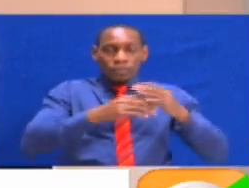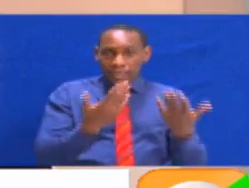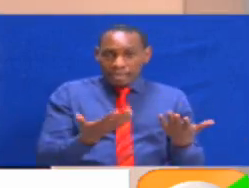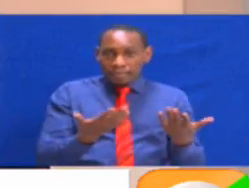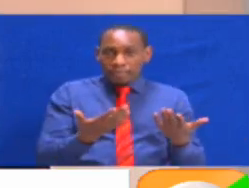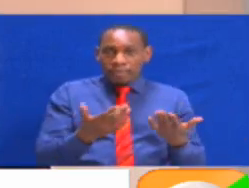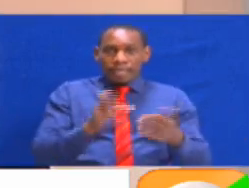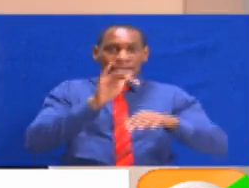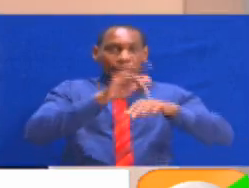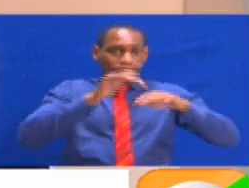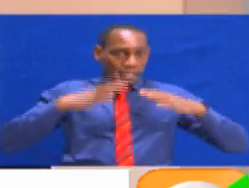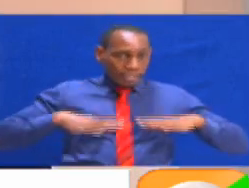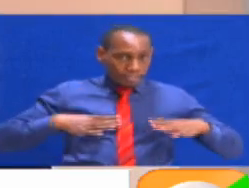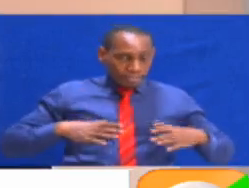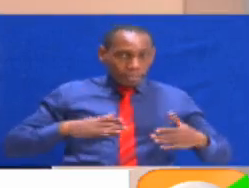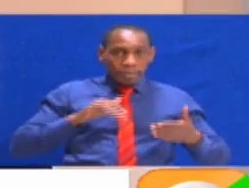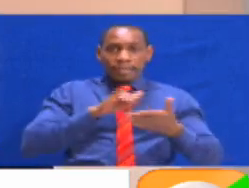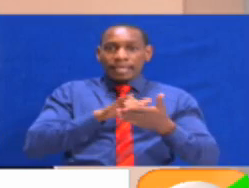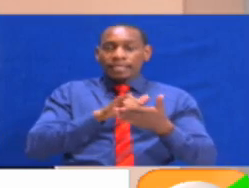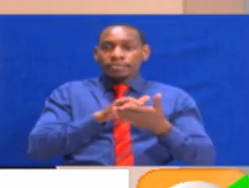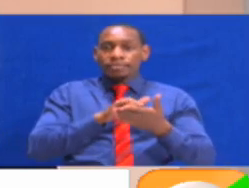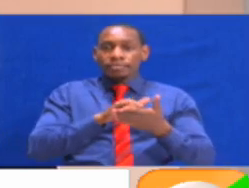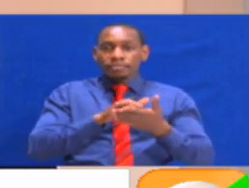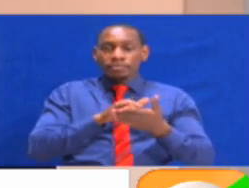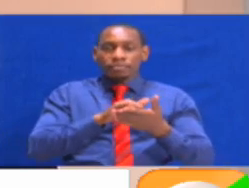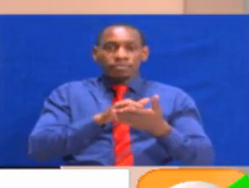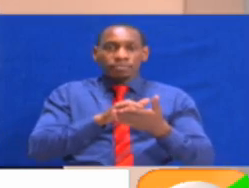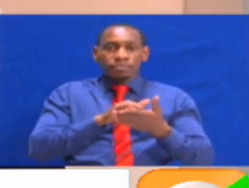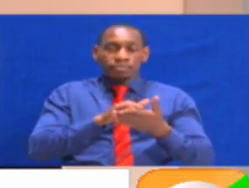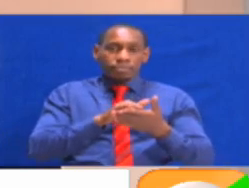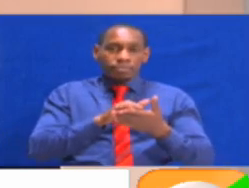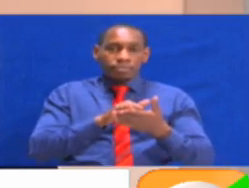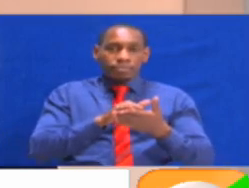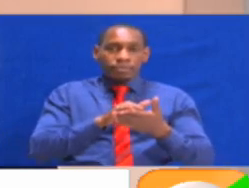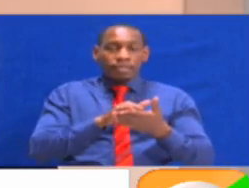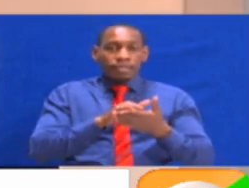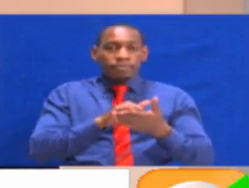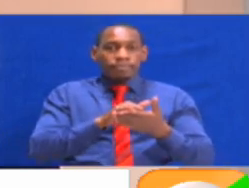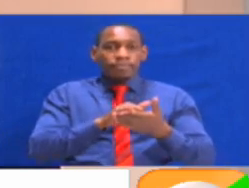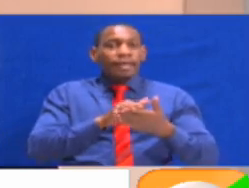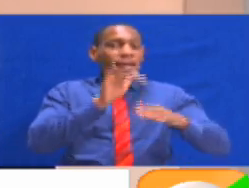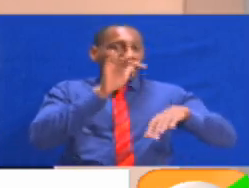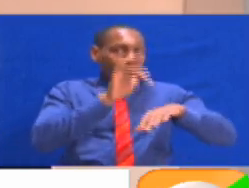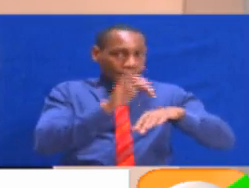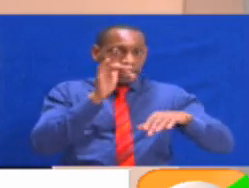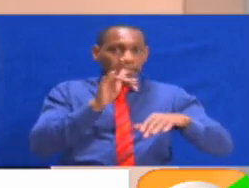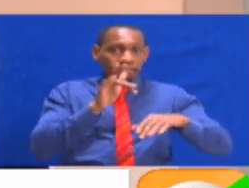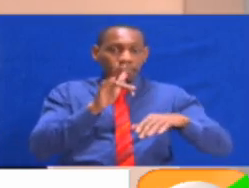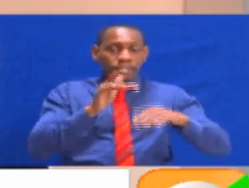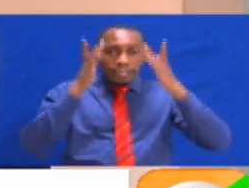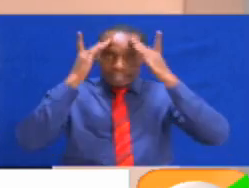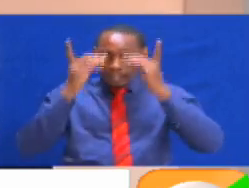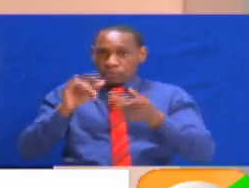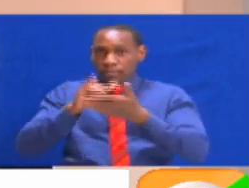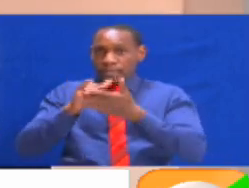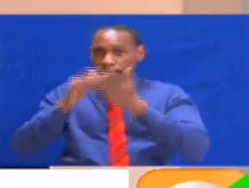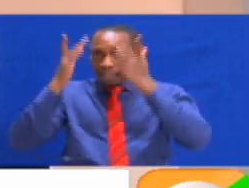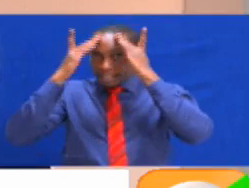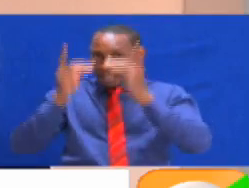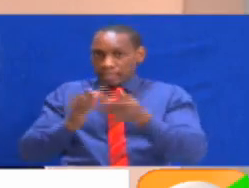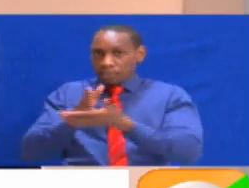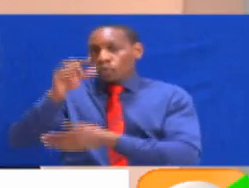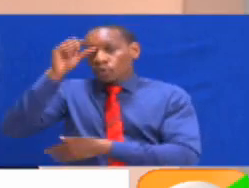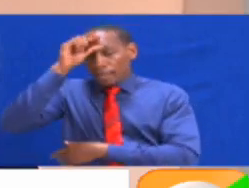the affected persons who are the victims, so to say, of the decisions that would be made by the